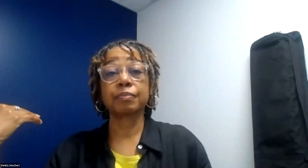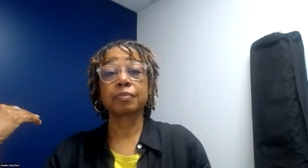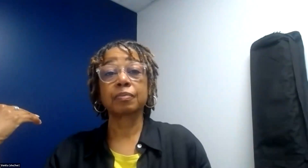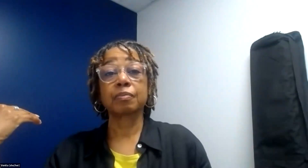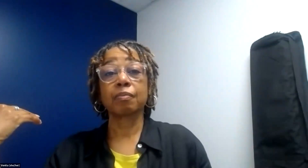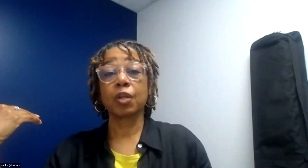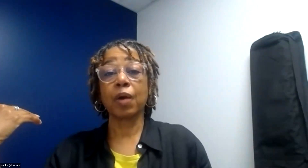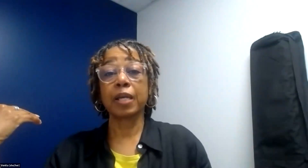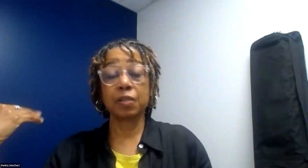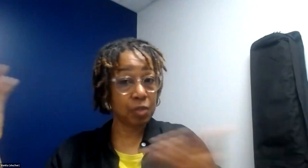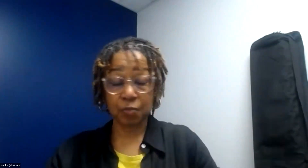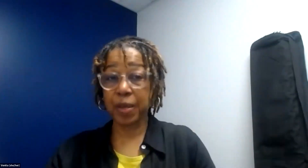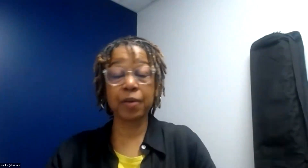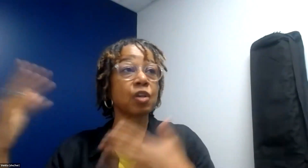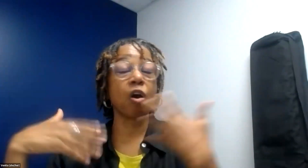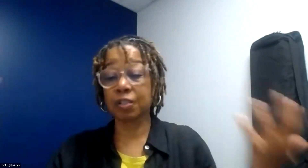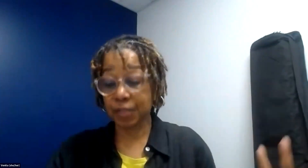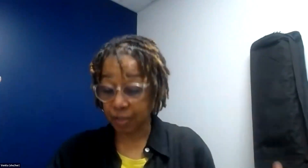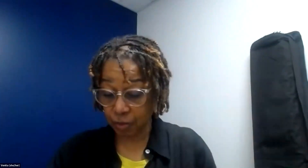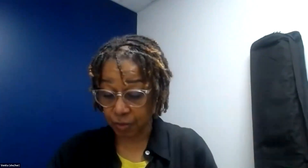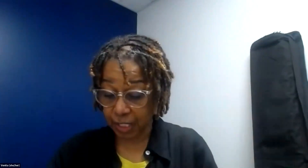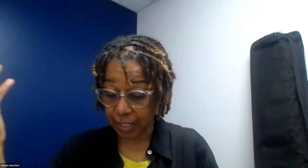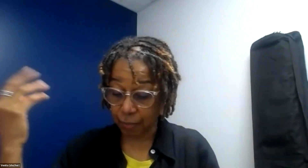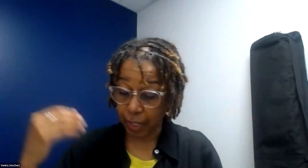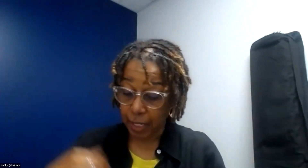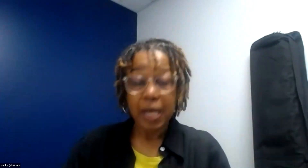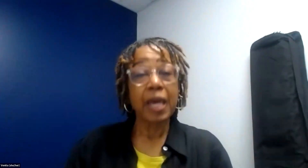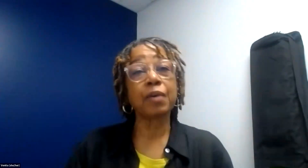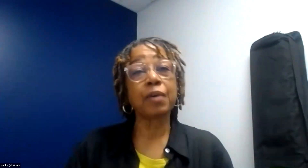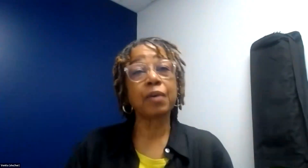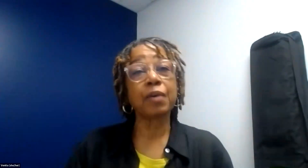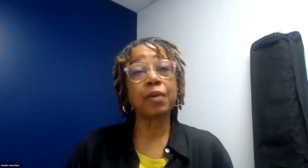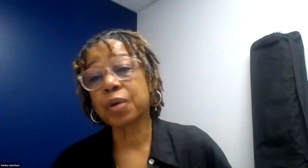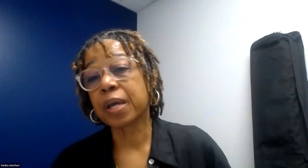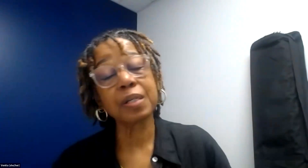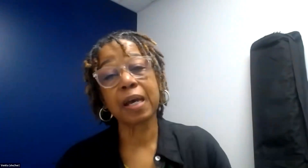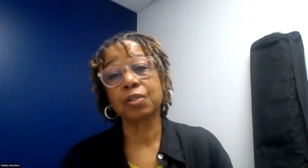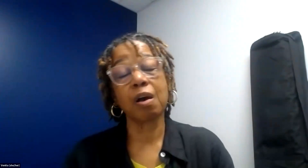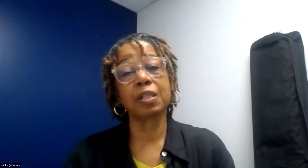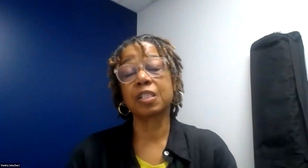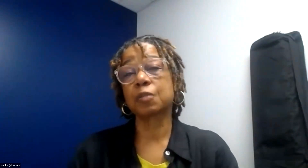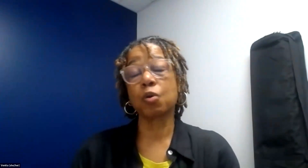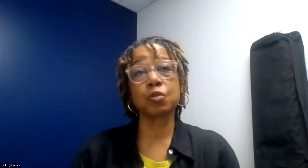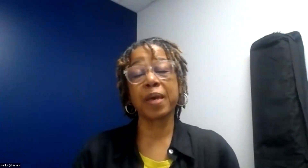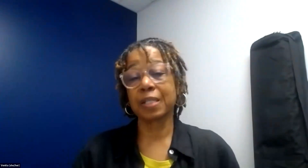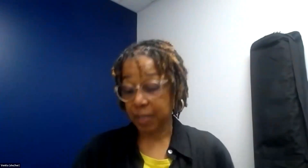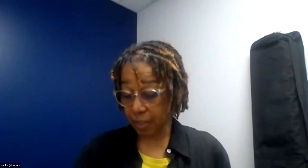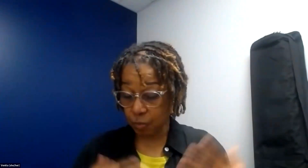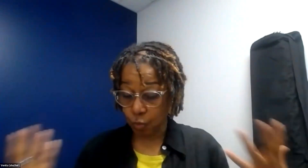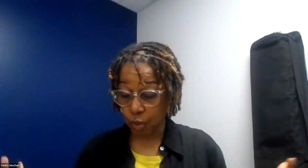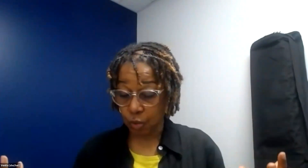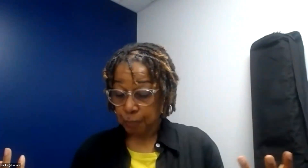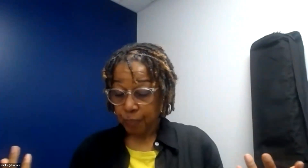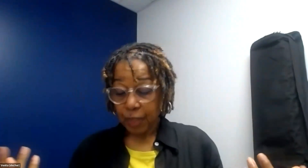safe. Right? And his parents, all of us are thinking that way. And we live in a new era now, y'all, in this